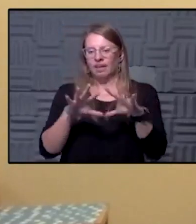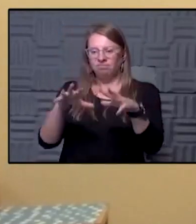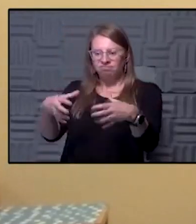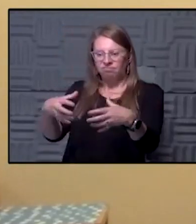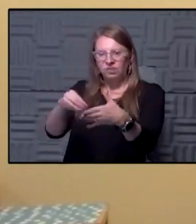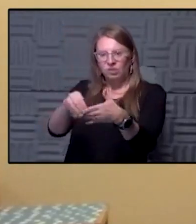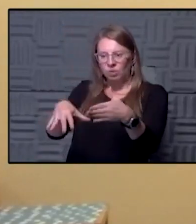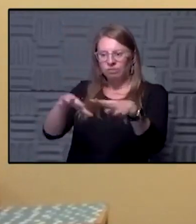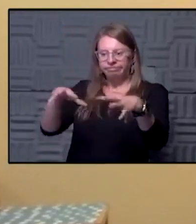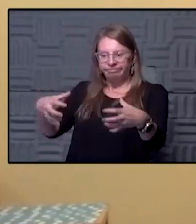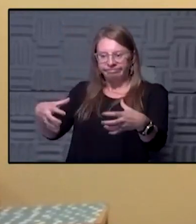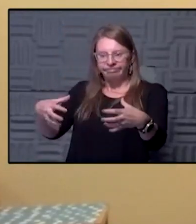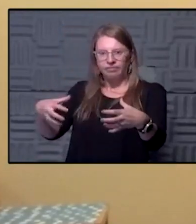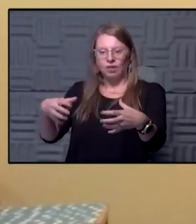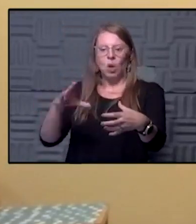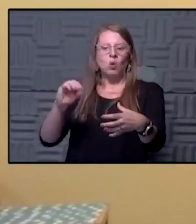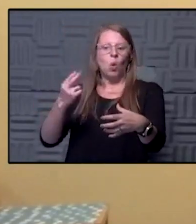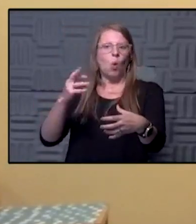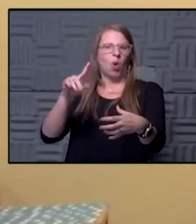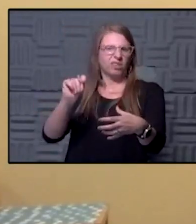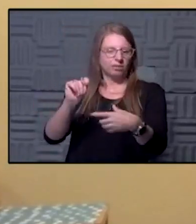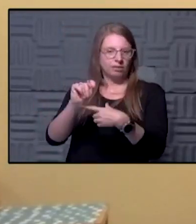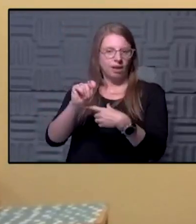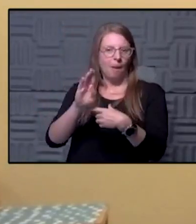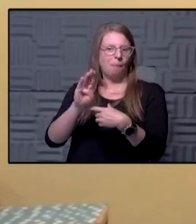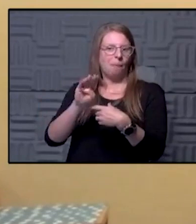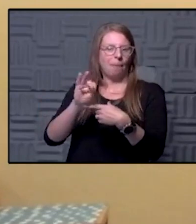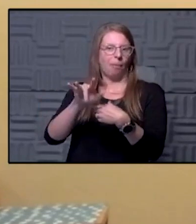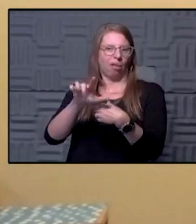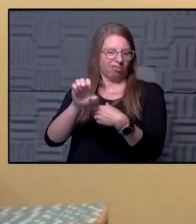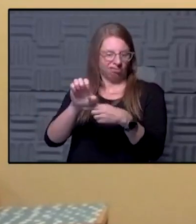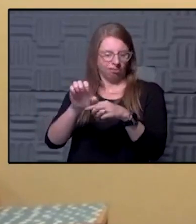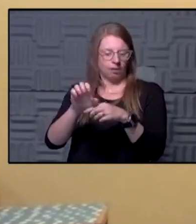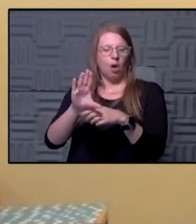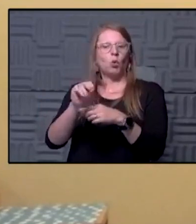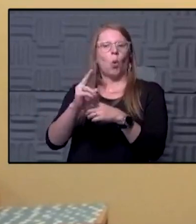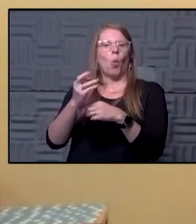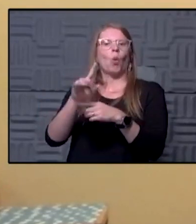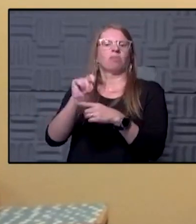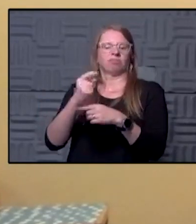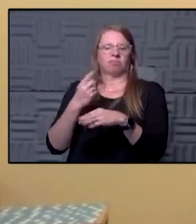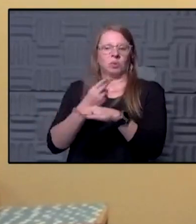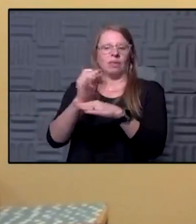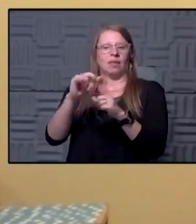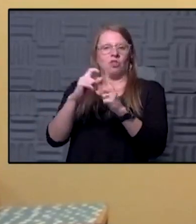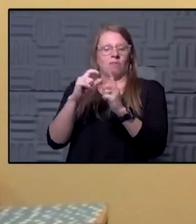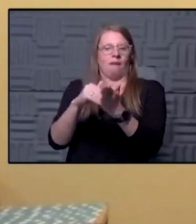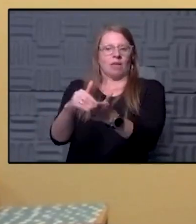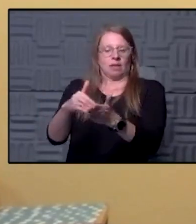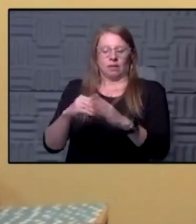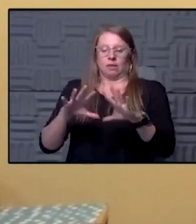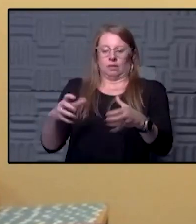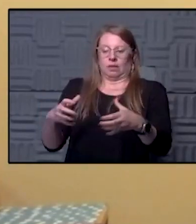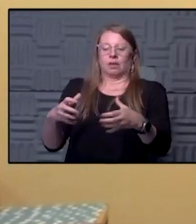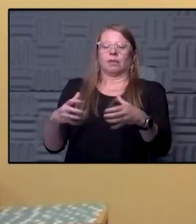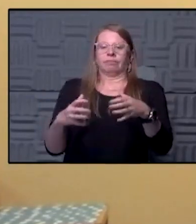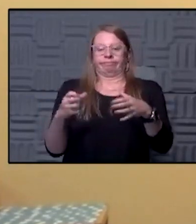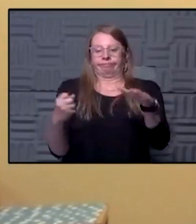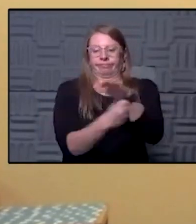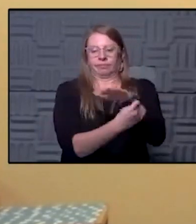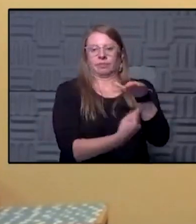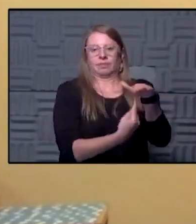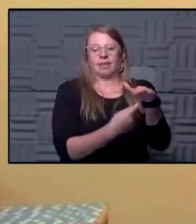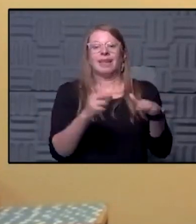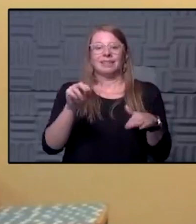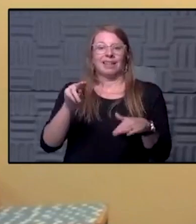bubble, or cohort is another word for that we've been using a lot. And I think that, Dana really got it